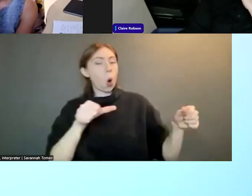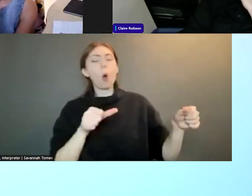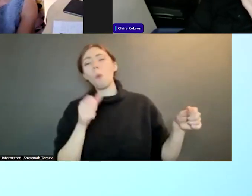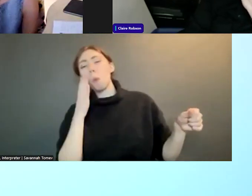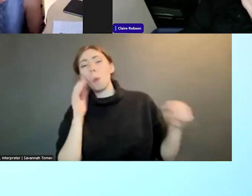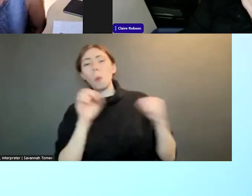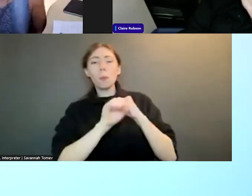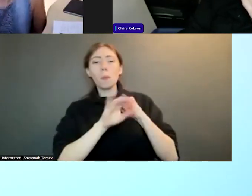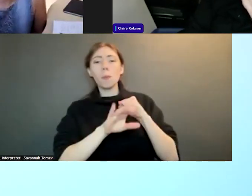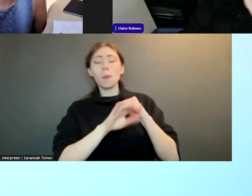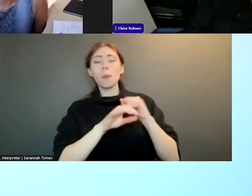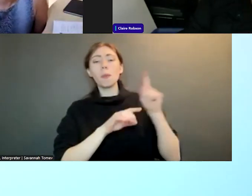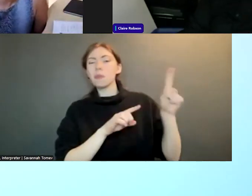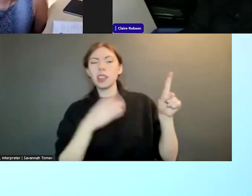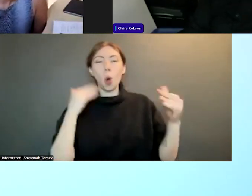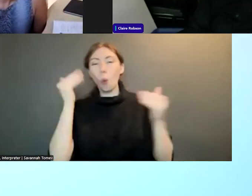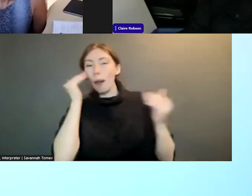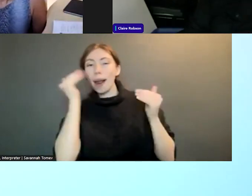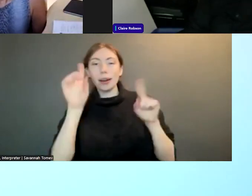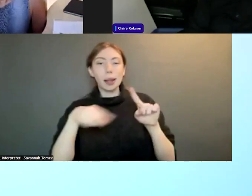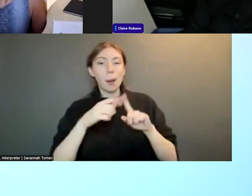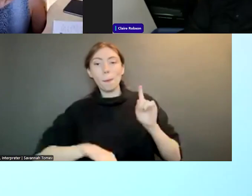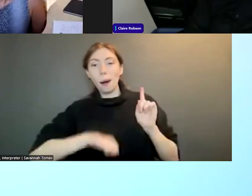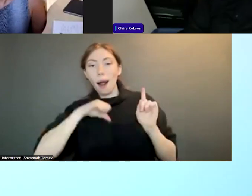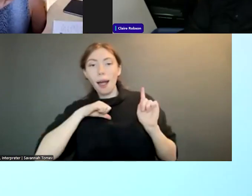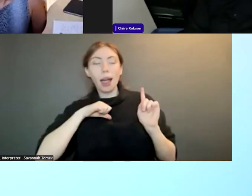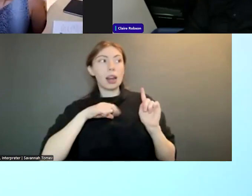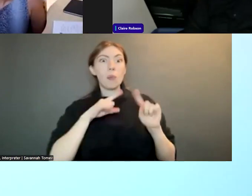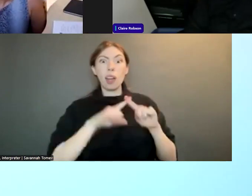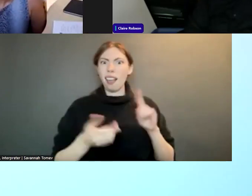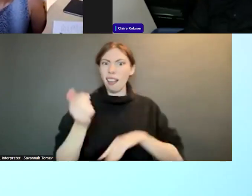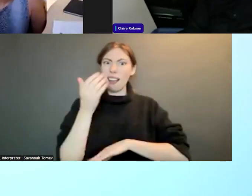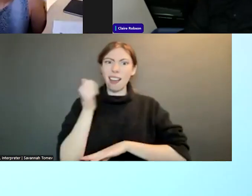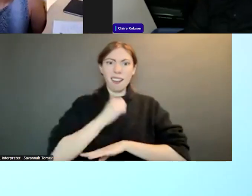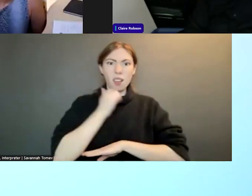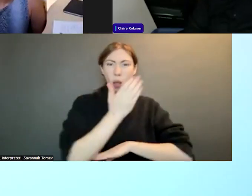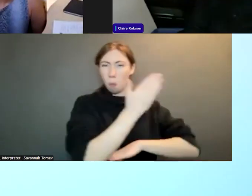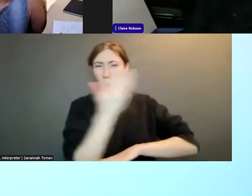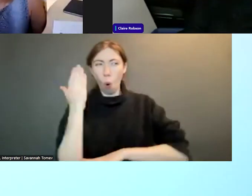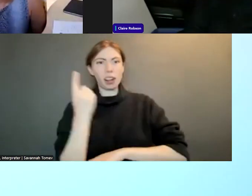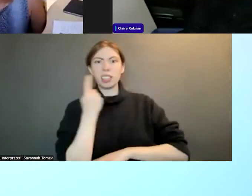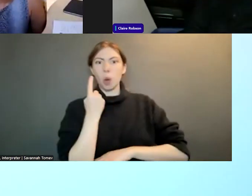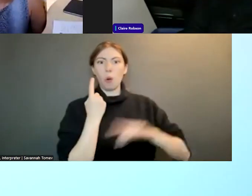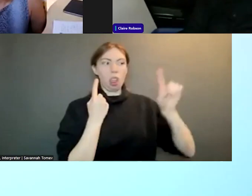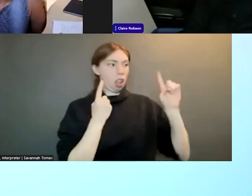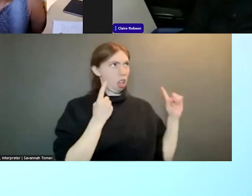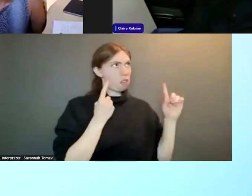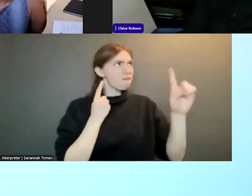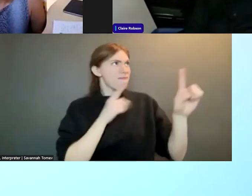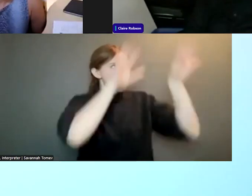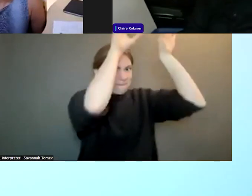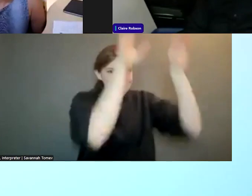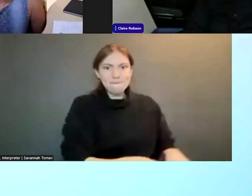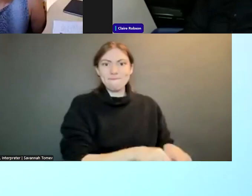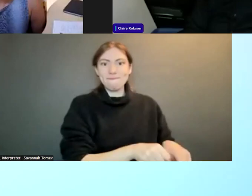morning systematically. And the assumption was that this was somebody who was homophobic and transphobic,